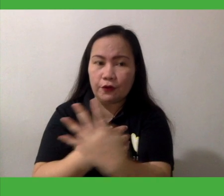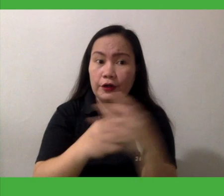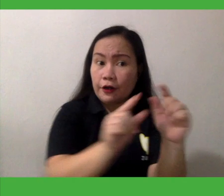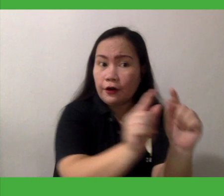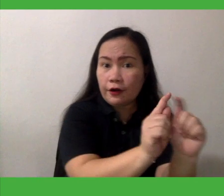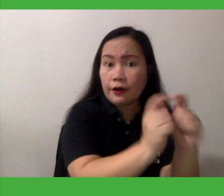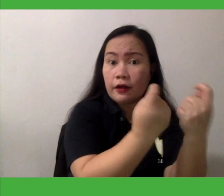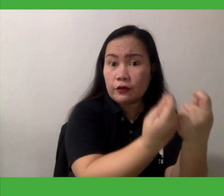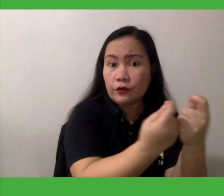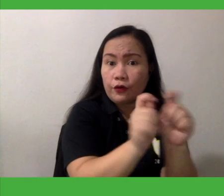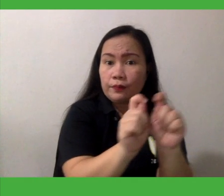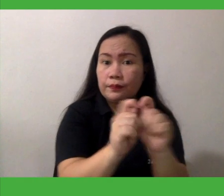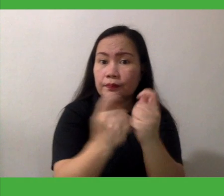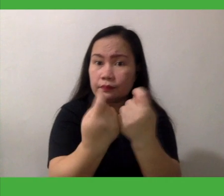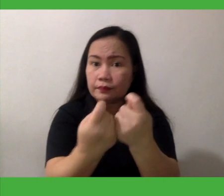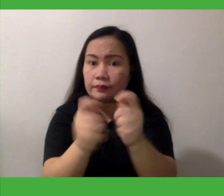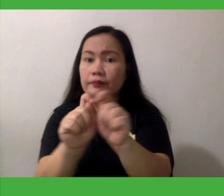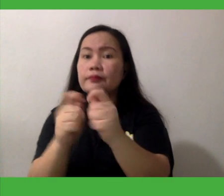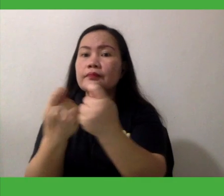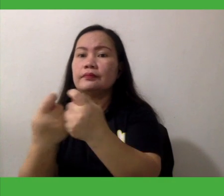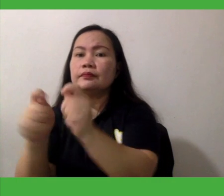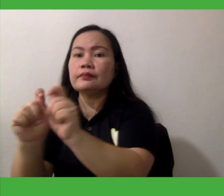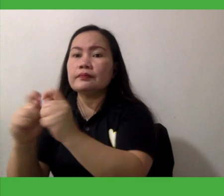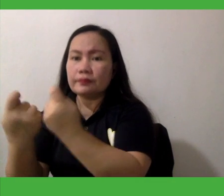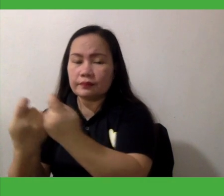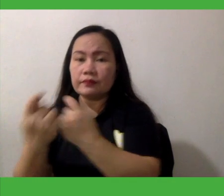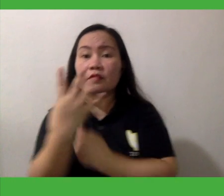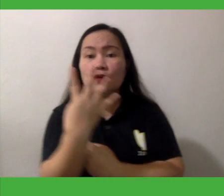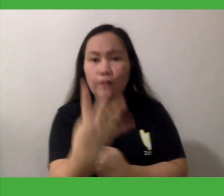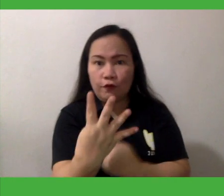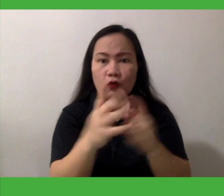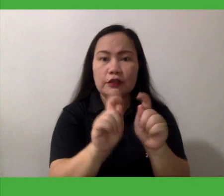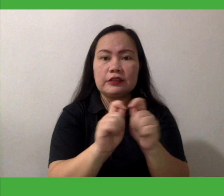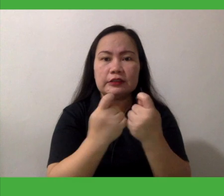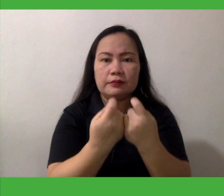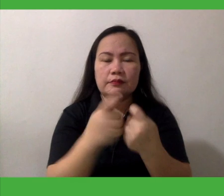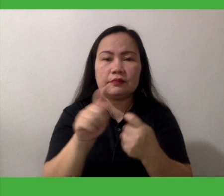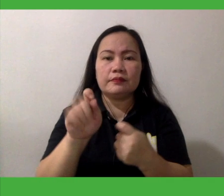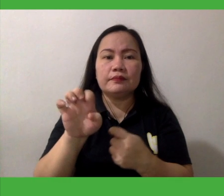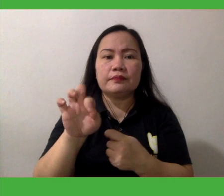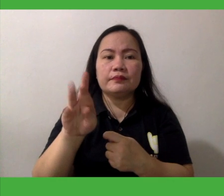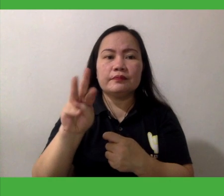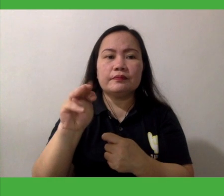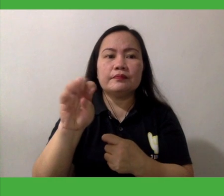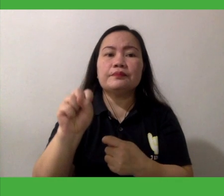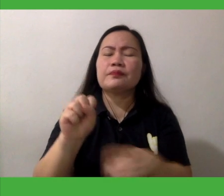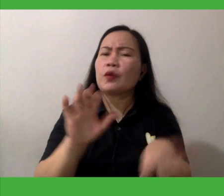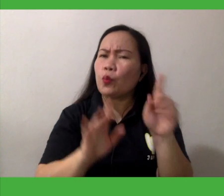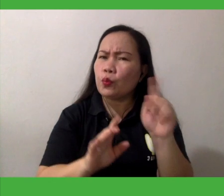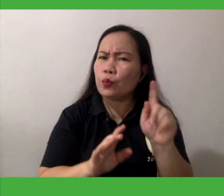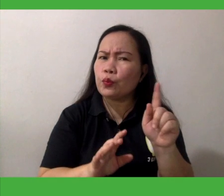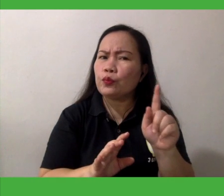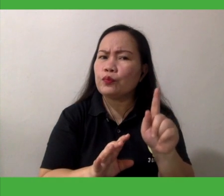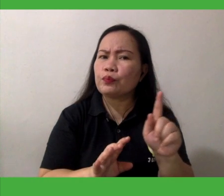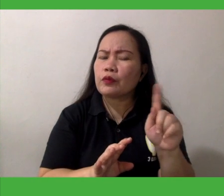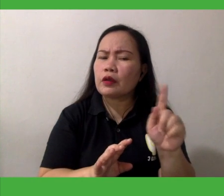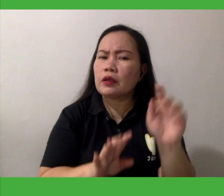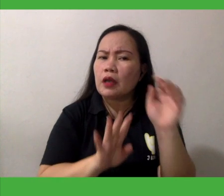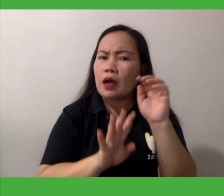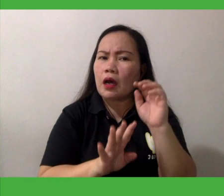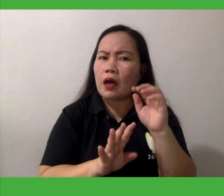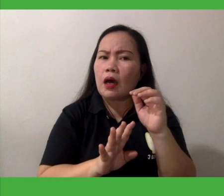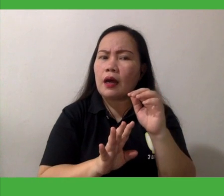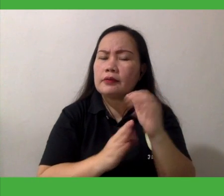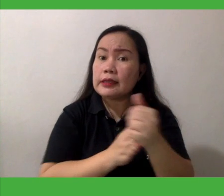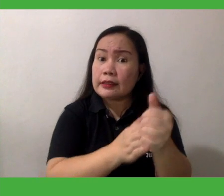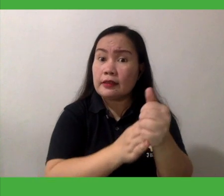2, 3, 4. Okay, so we have 4 terms. And then, what is the